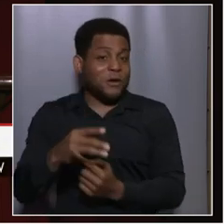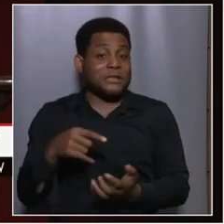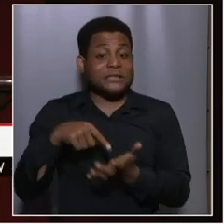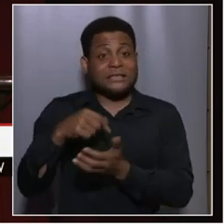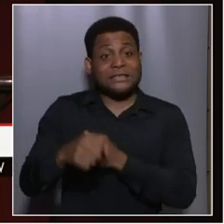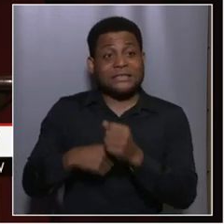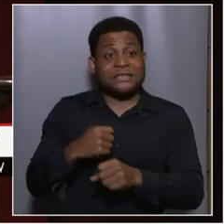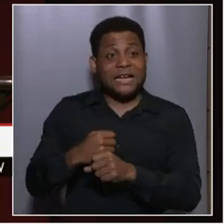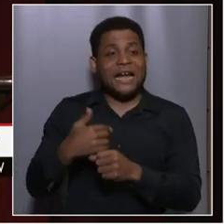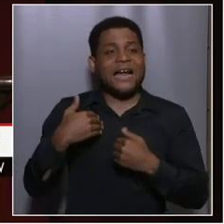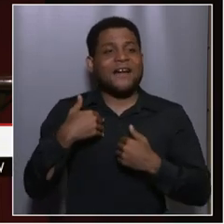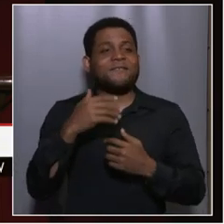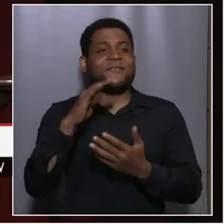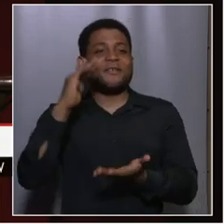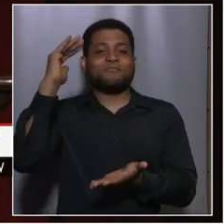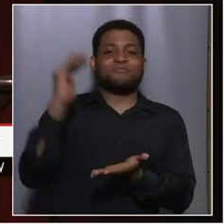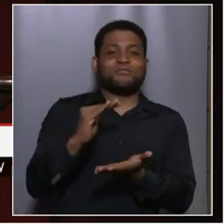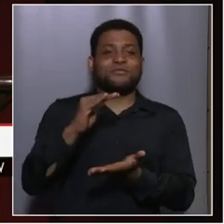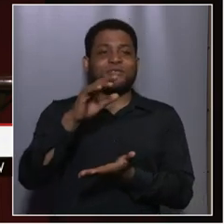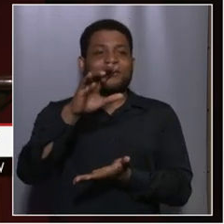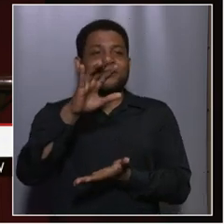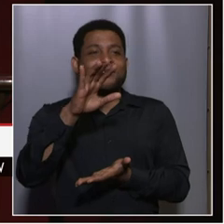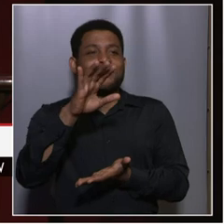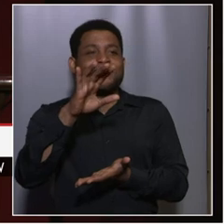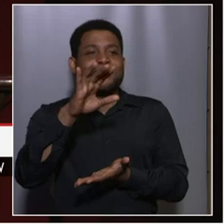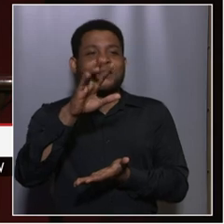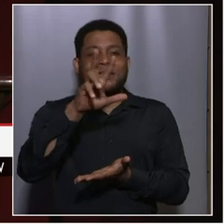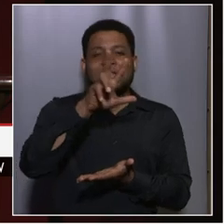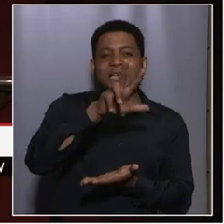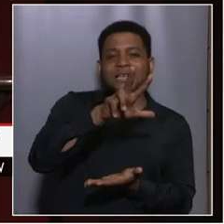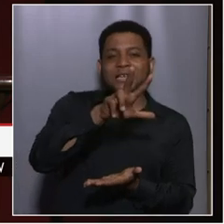is a decrease of 32%.